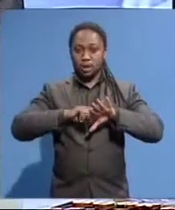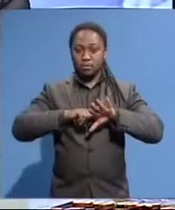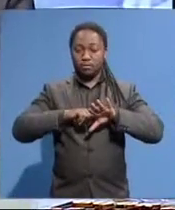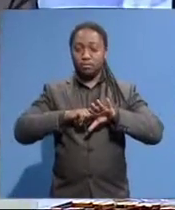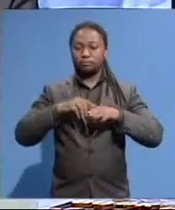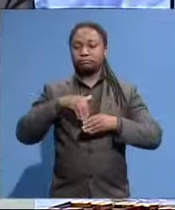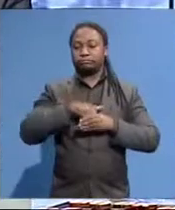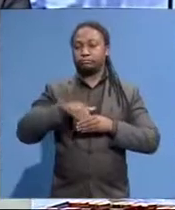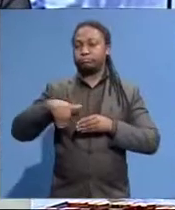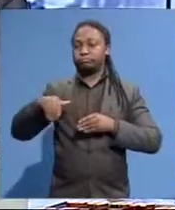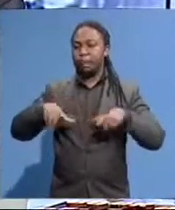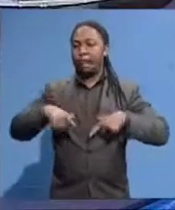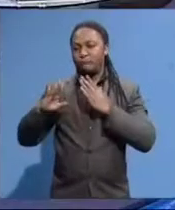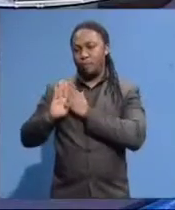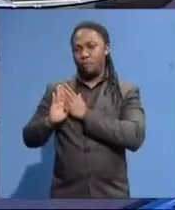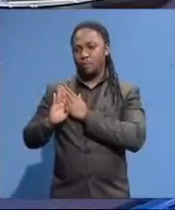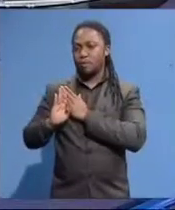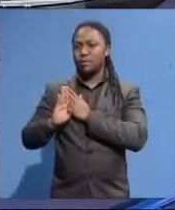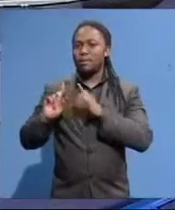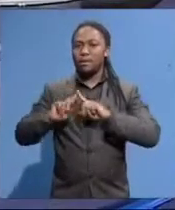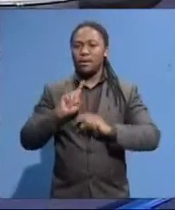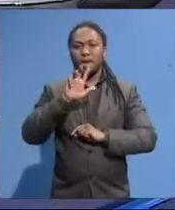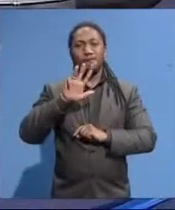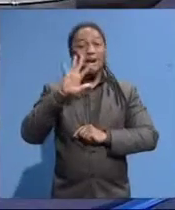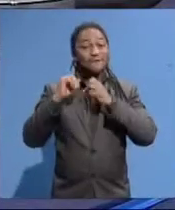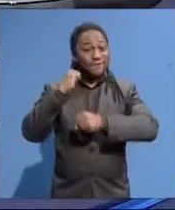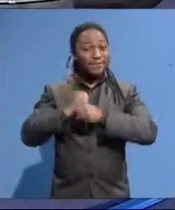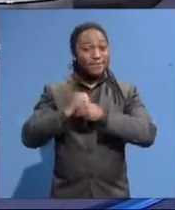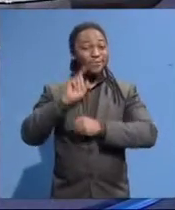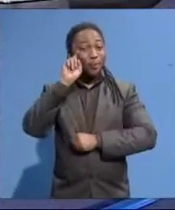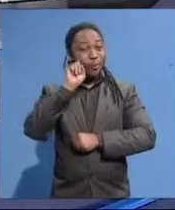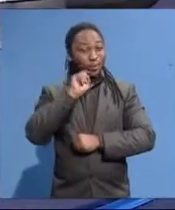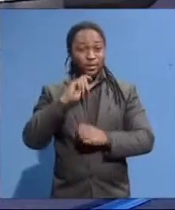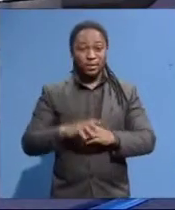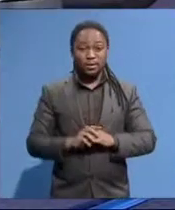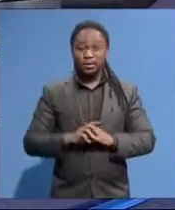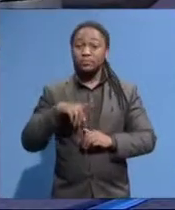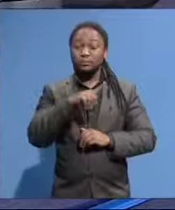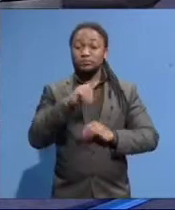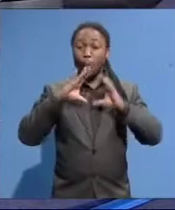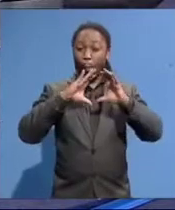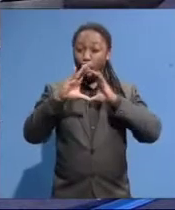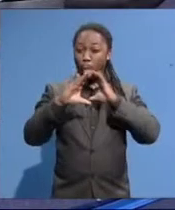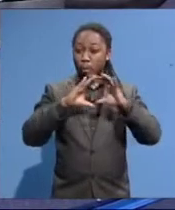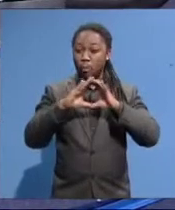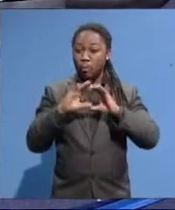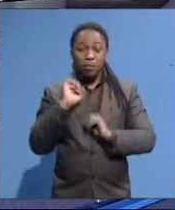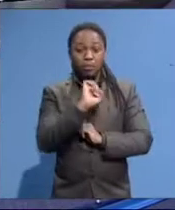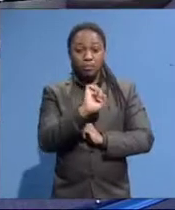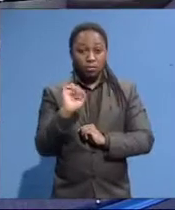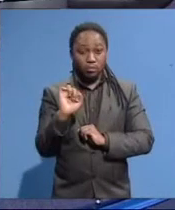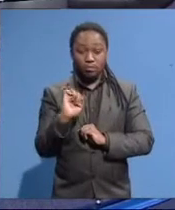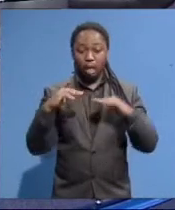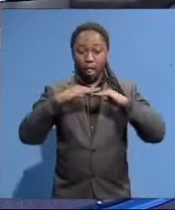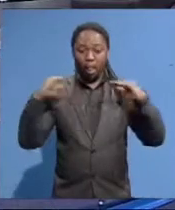years. But Nelson Mandela is 95 years of age, and in the 95 years, the communicator that Nelson Mandela came through expanded a number of different